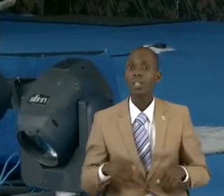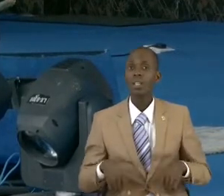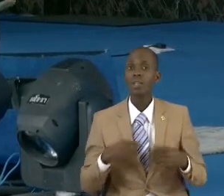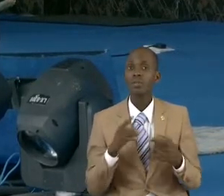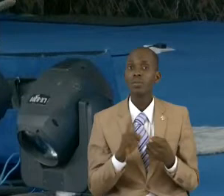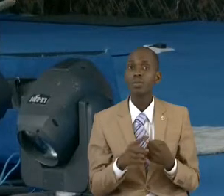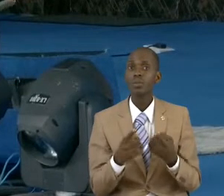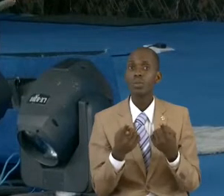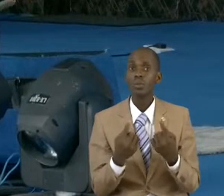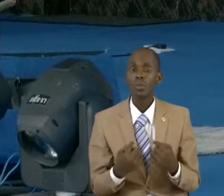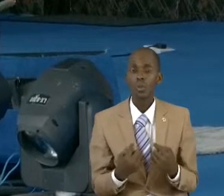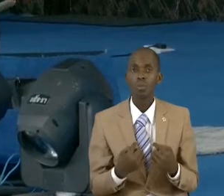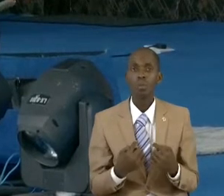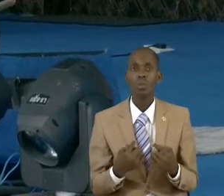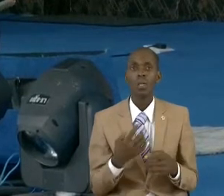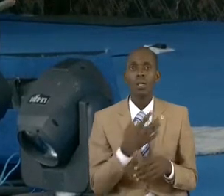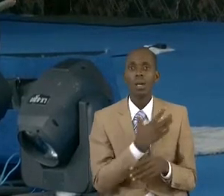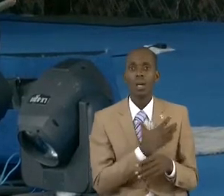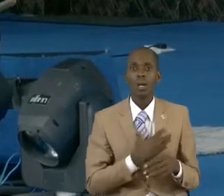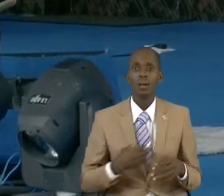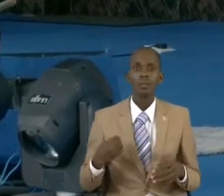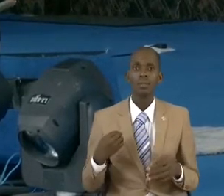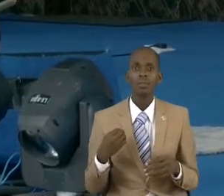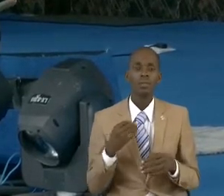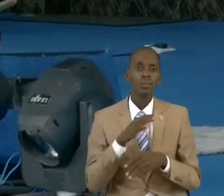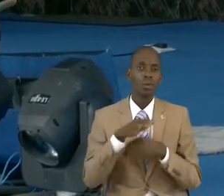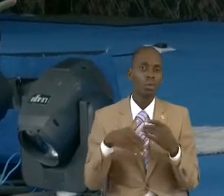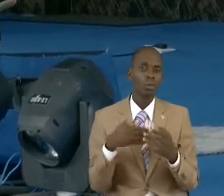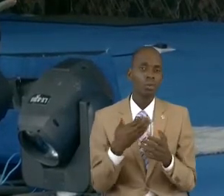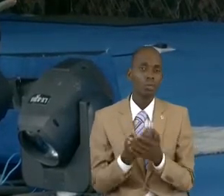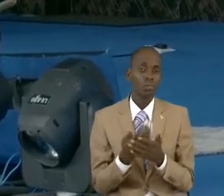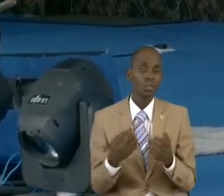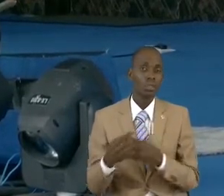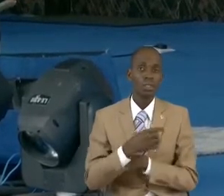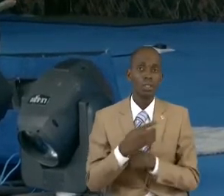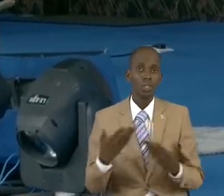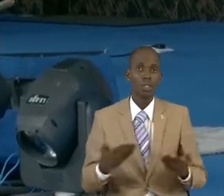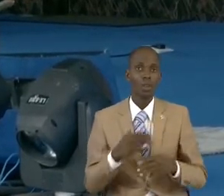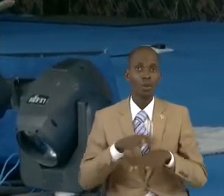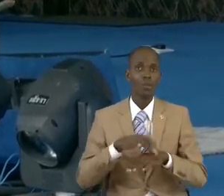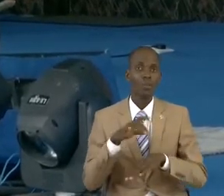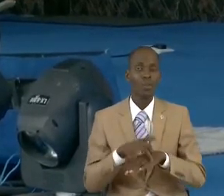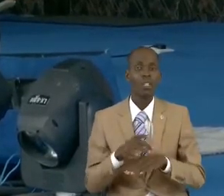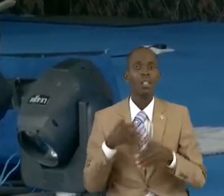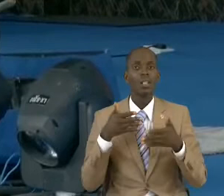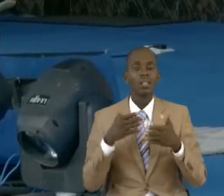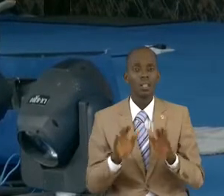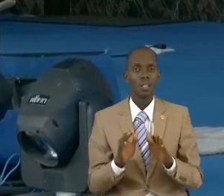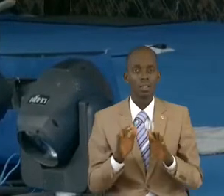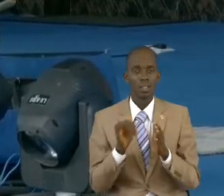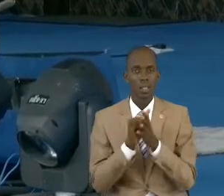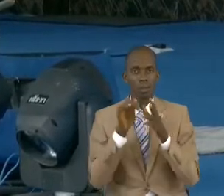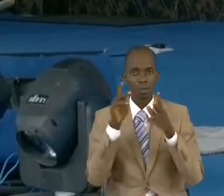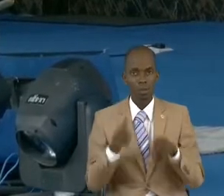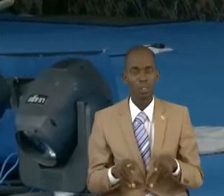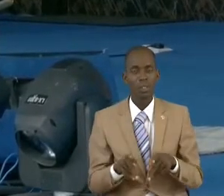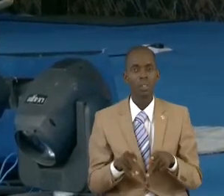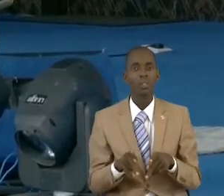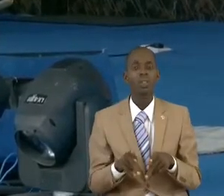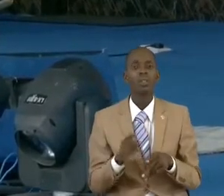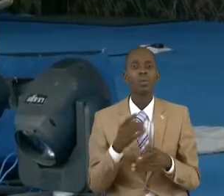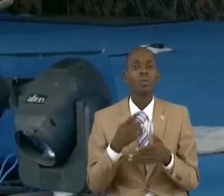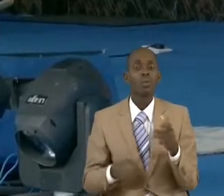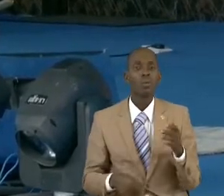see good days here on earth, let him refrain